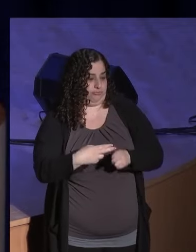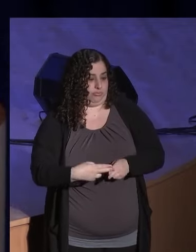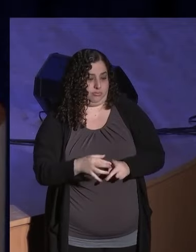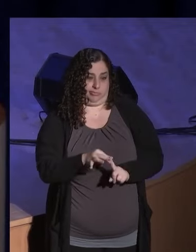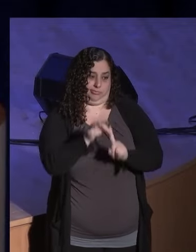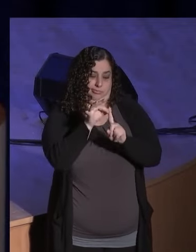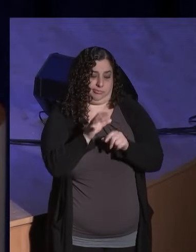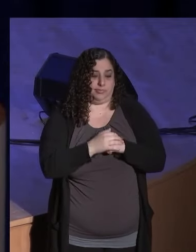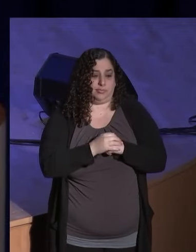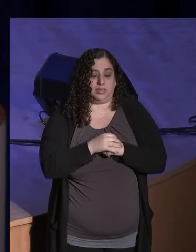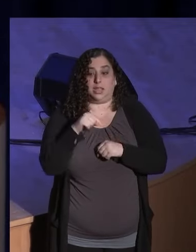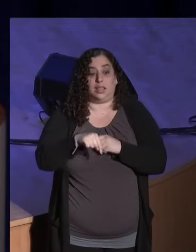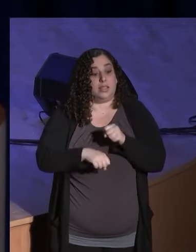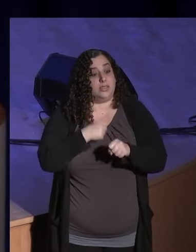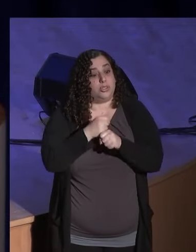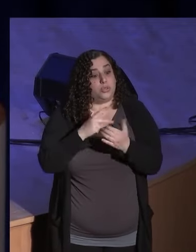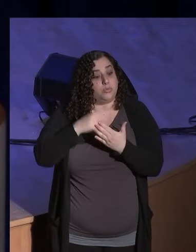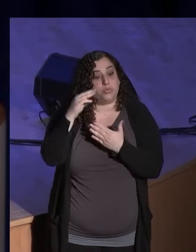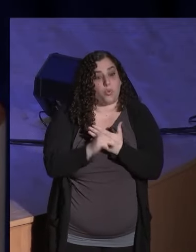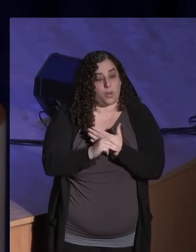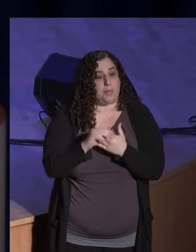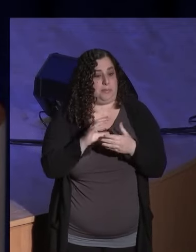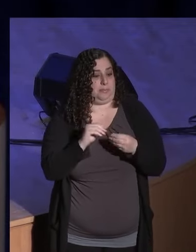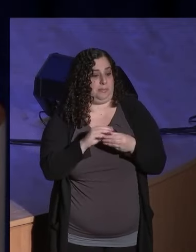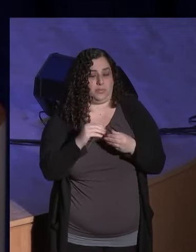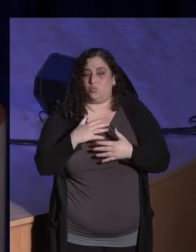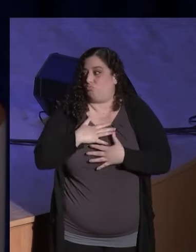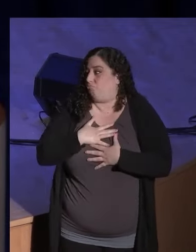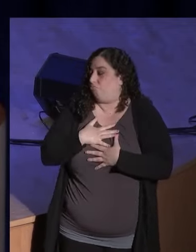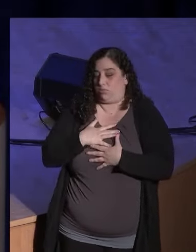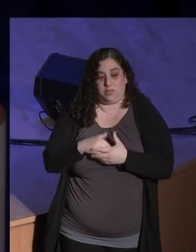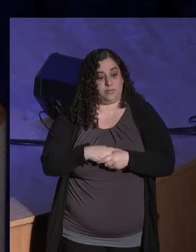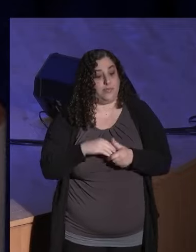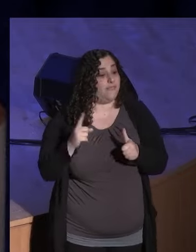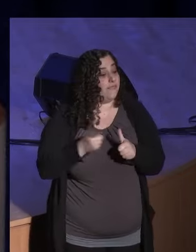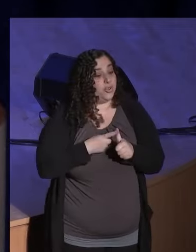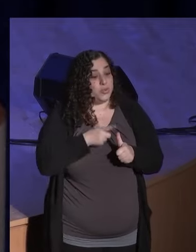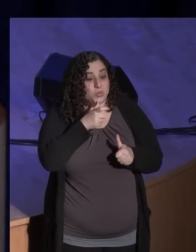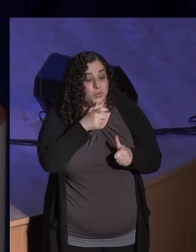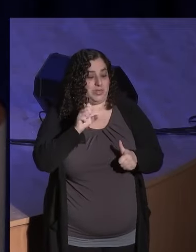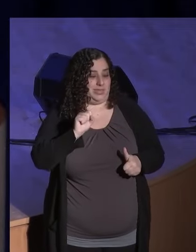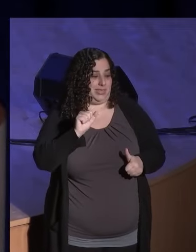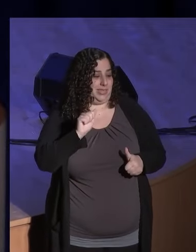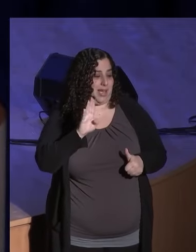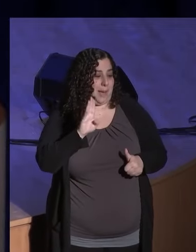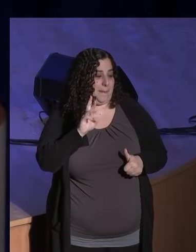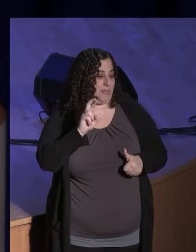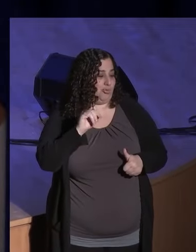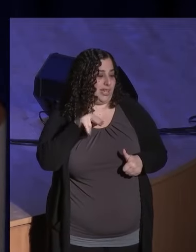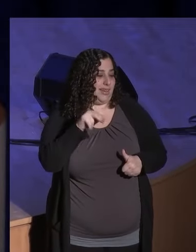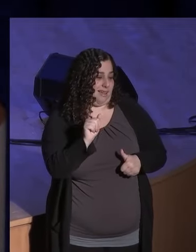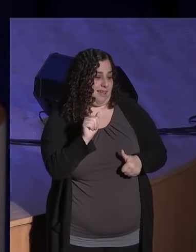year's wonderful program. And you've just heard her speak, Sabrina Motley, who's the director of the Folklife Festival. And